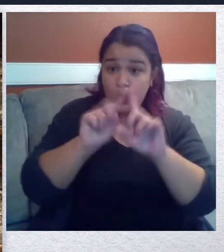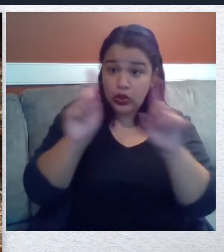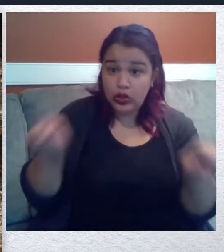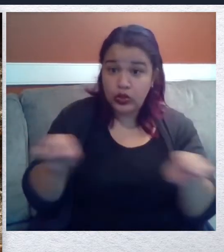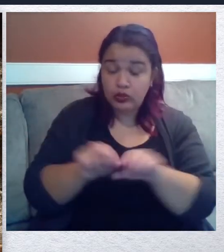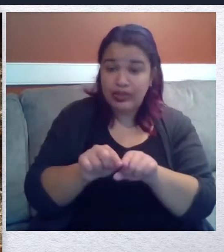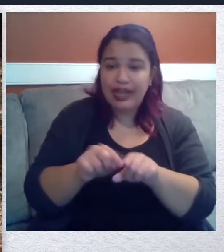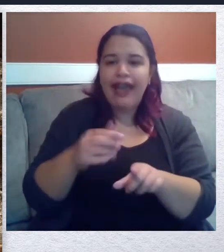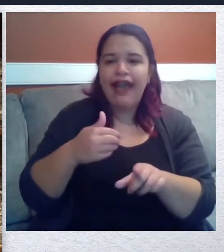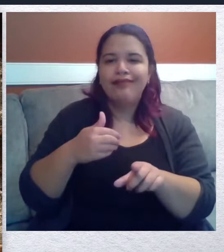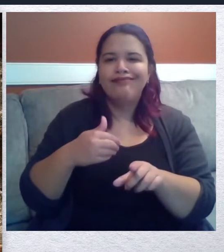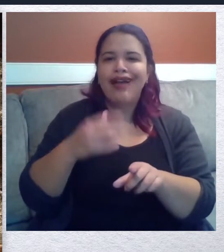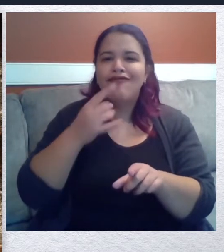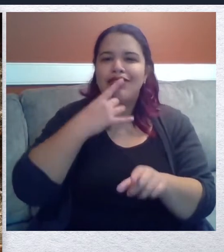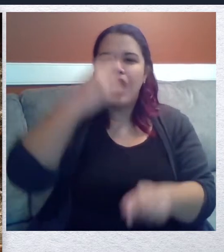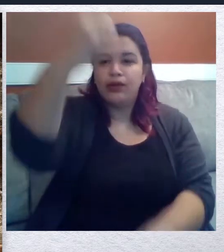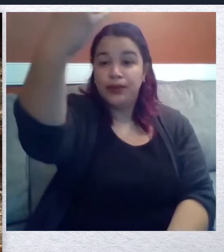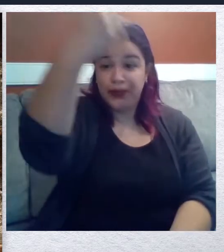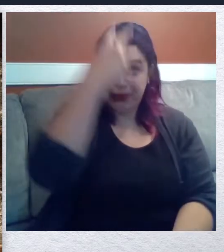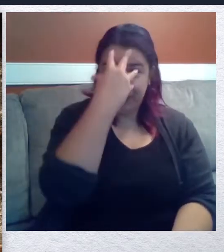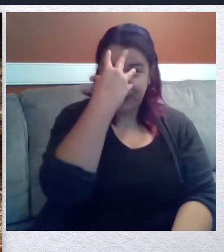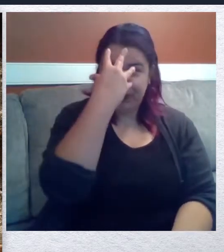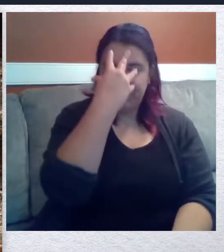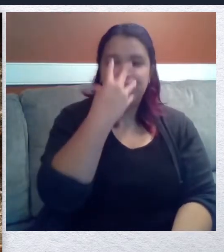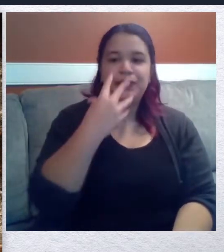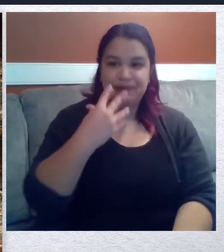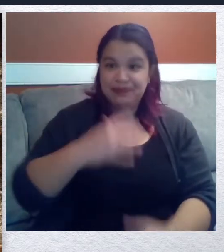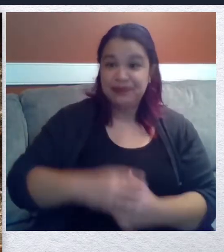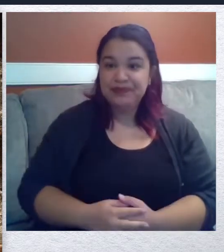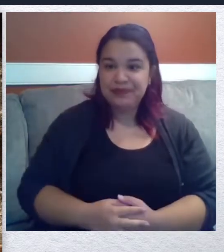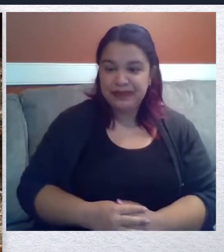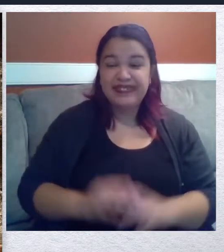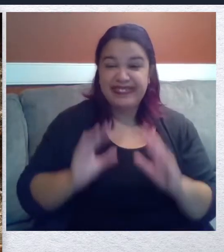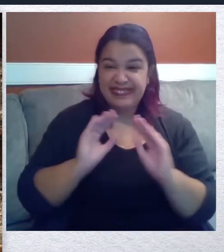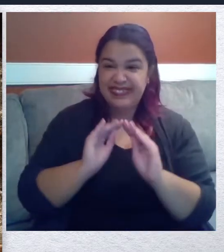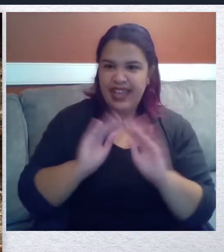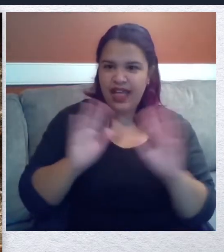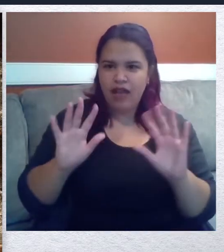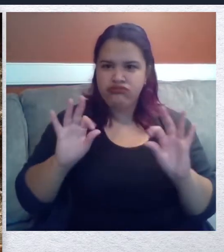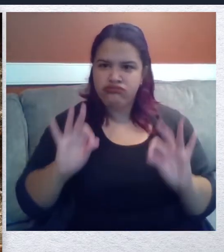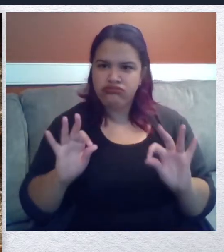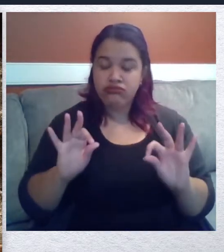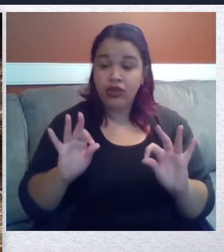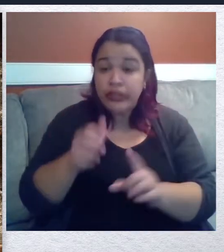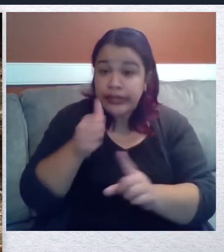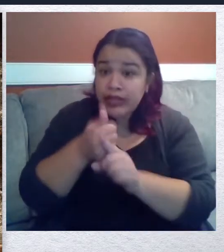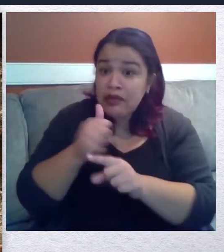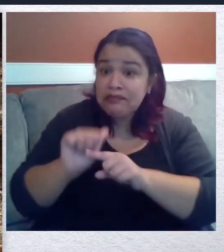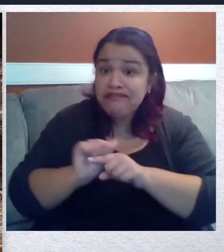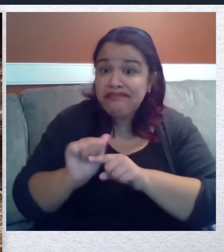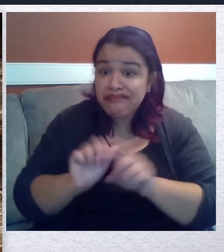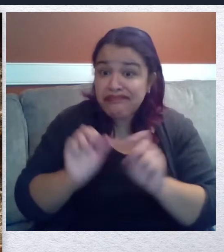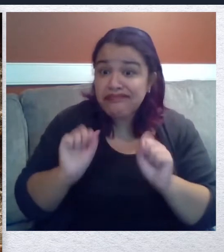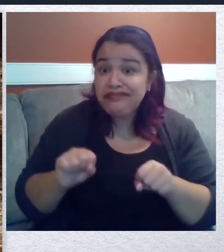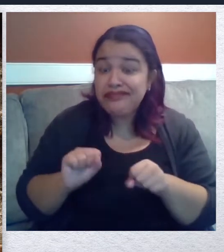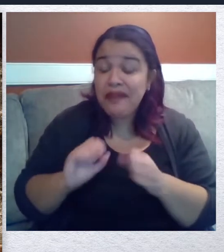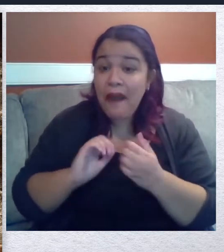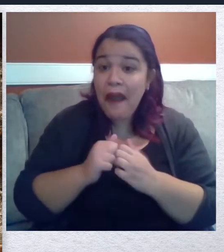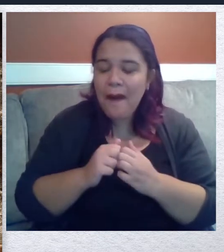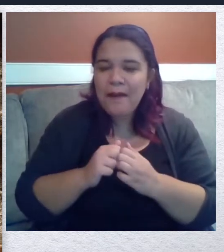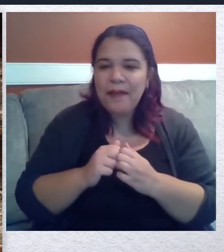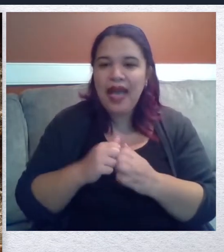the interview. You can use your device's camera to see what the interviewer will be seeing the day of the